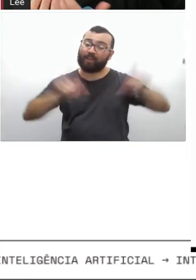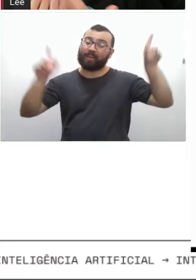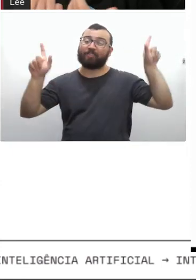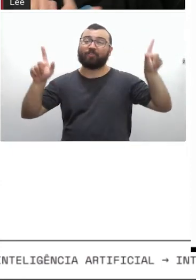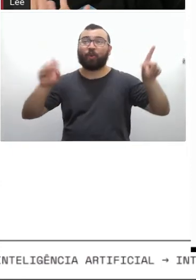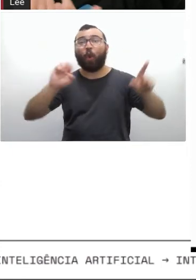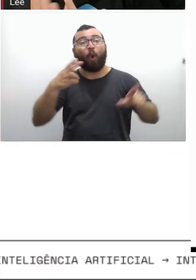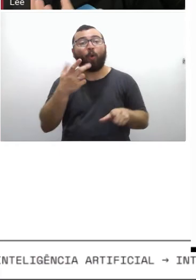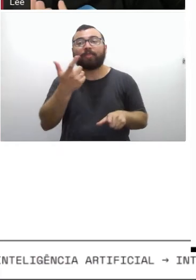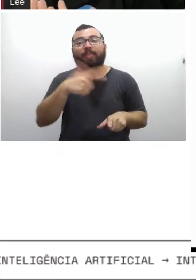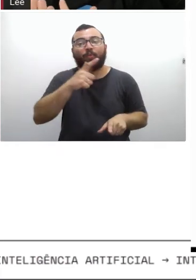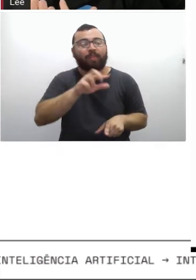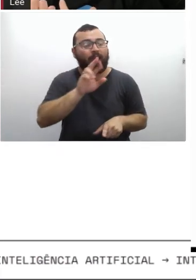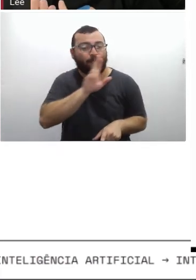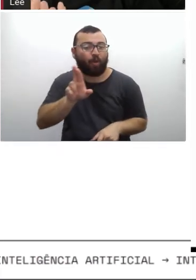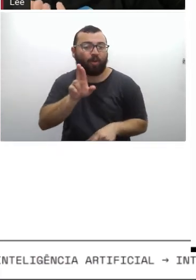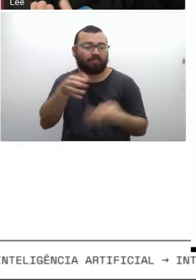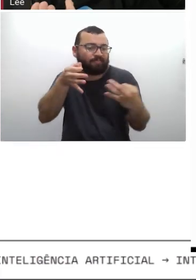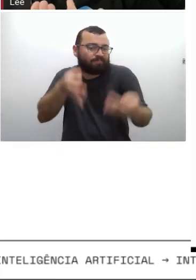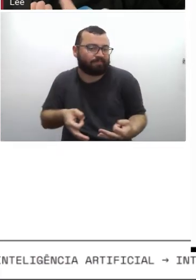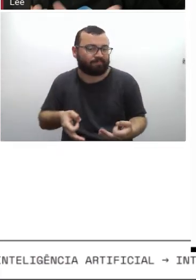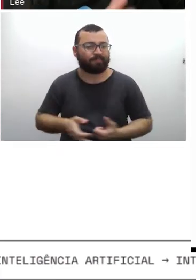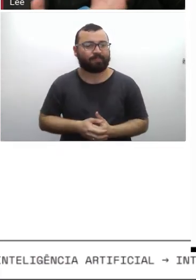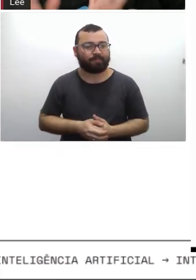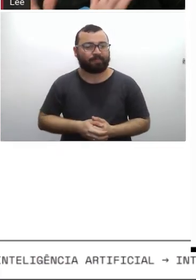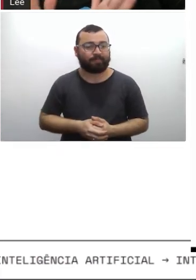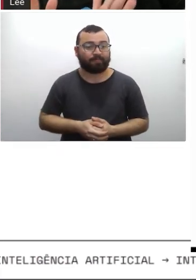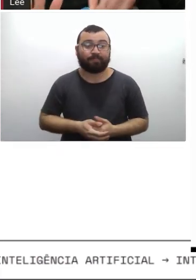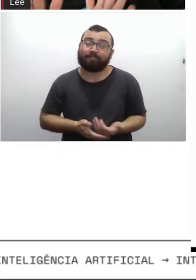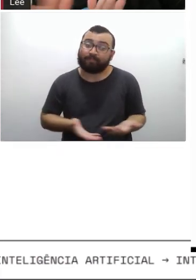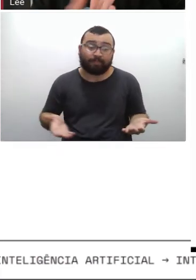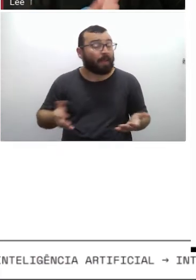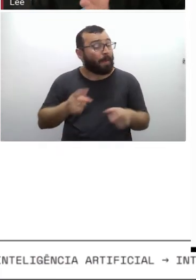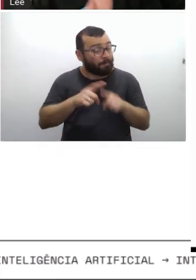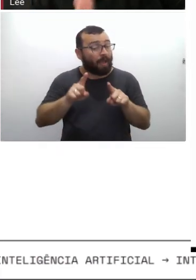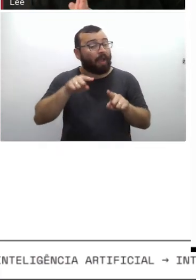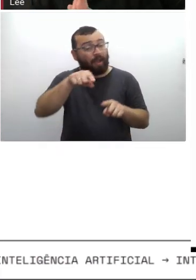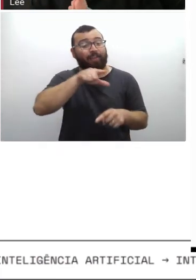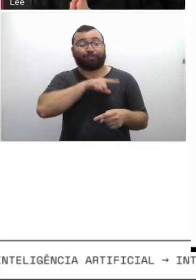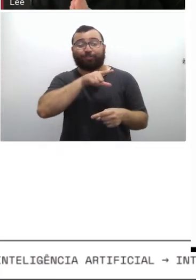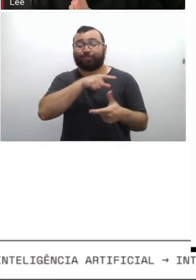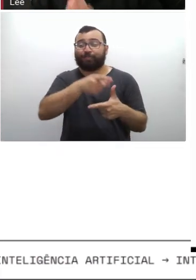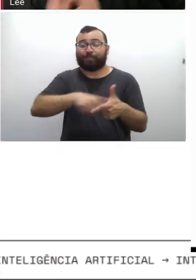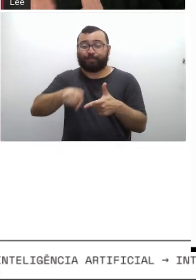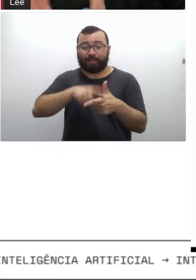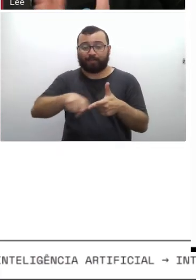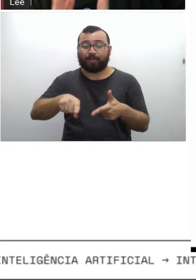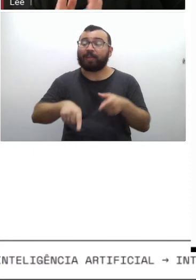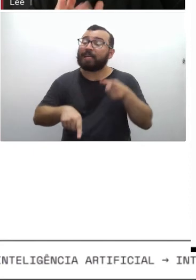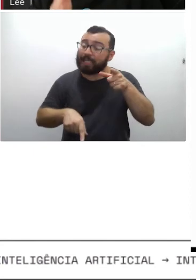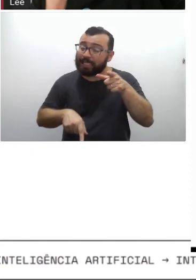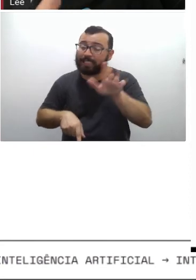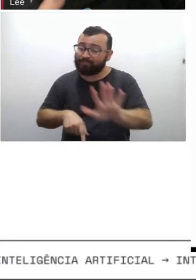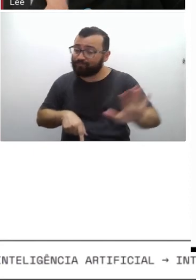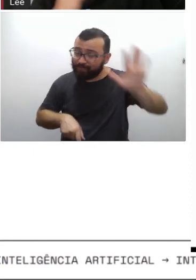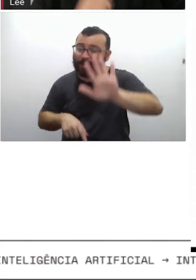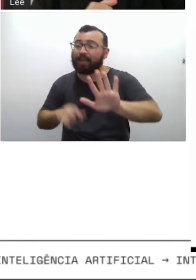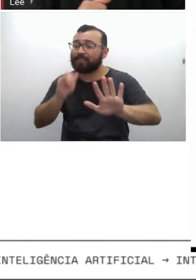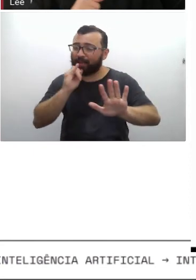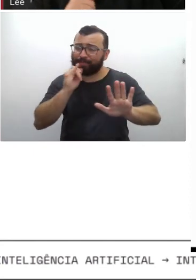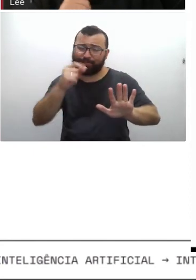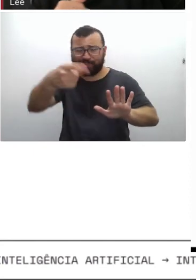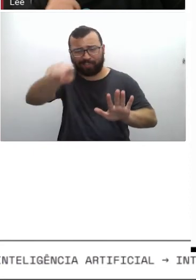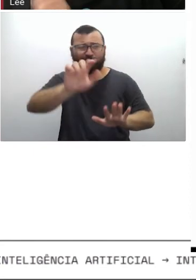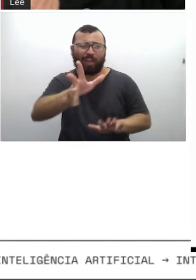didn't exist, it should have been the fallback intent. But something went wrong here. So, and this is a scenario that you might be